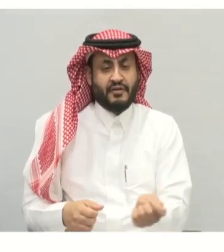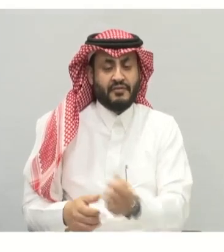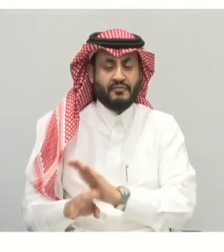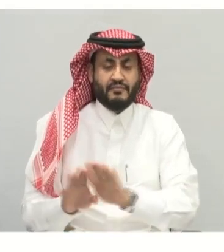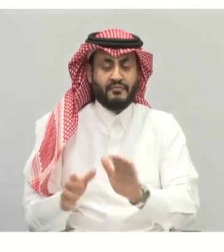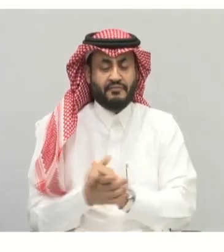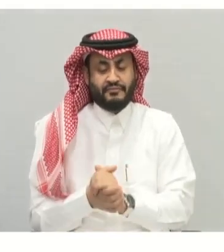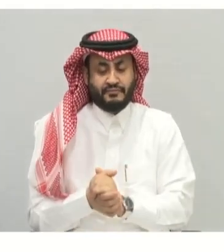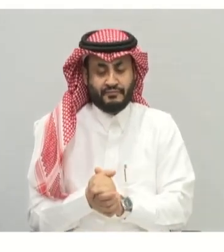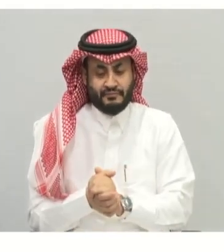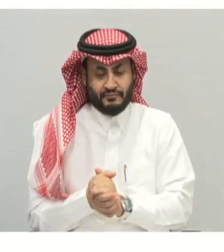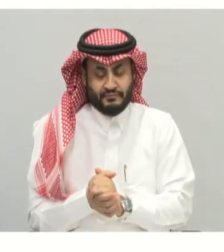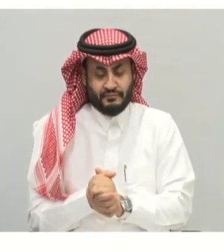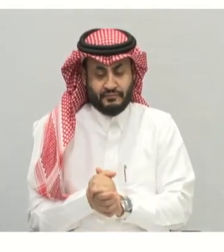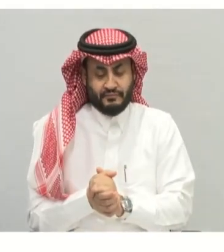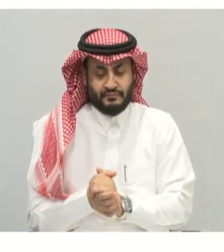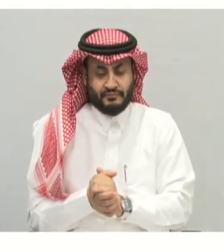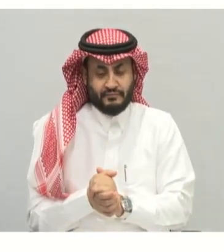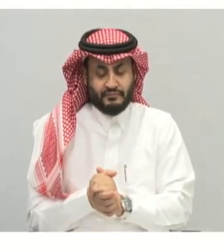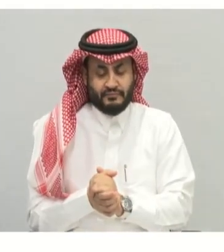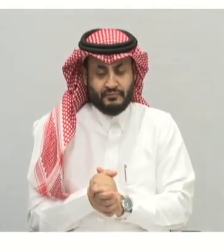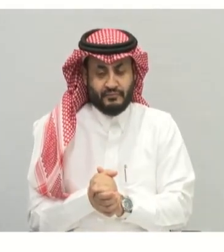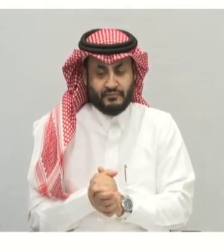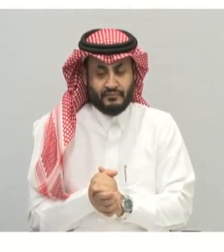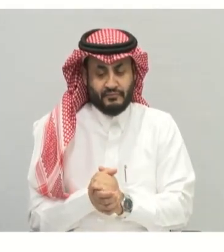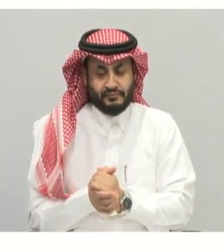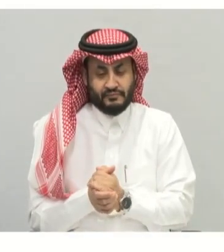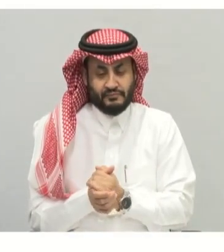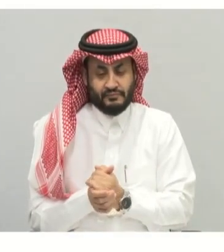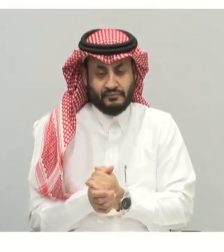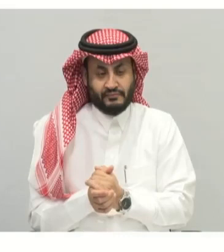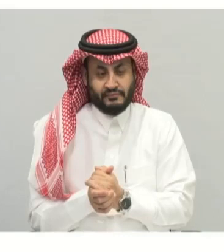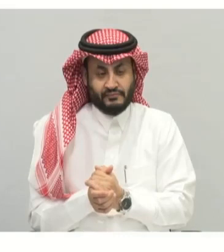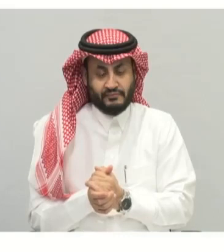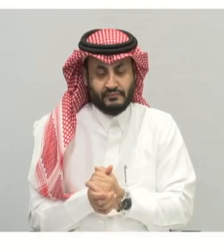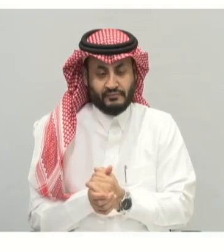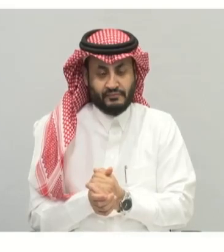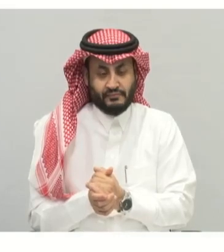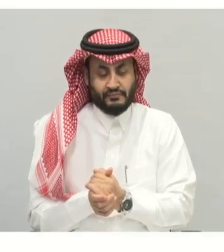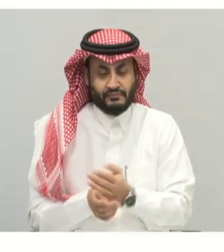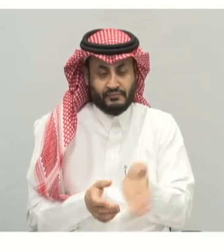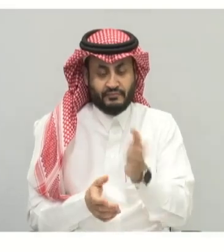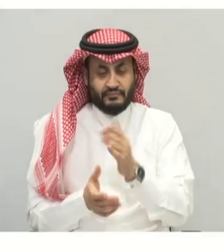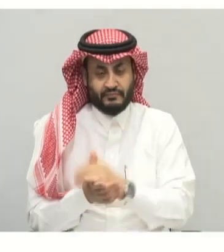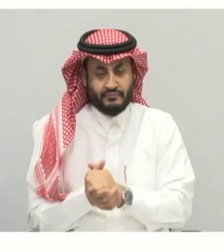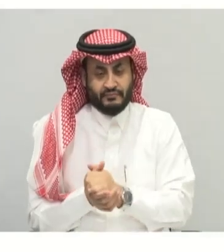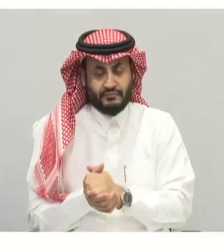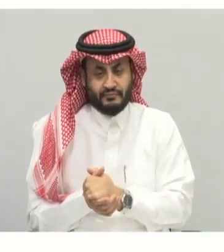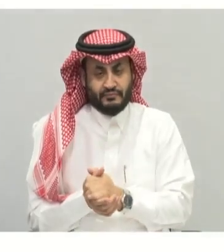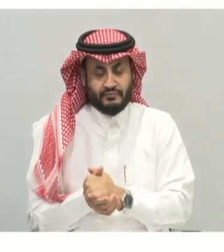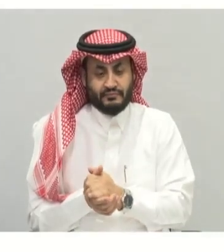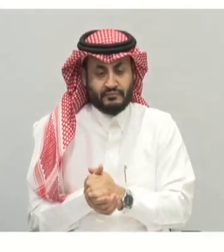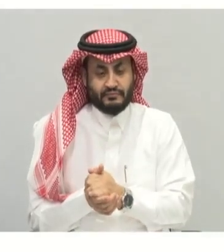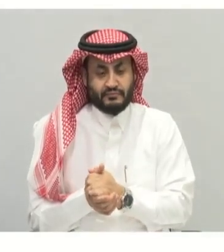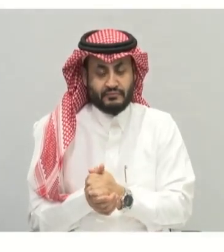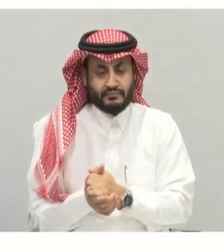see you soon write back to me and then sign it by your name so after this we went to the